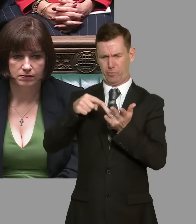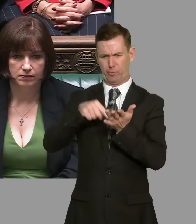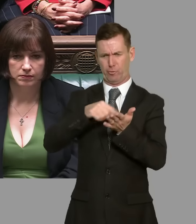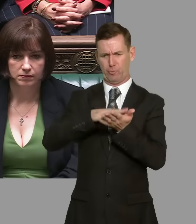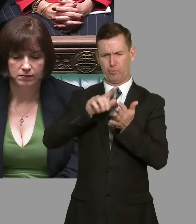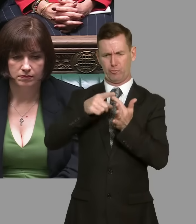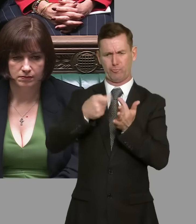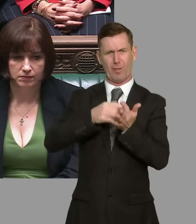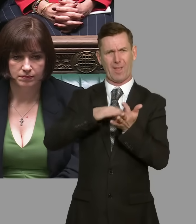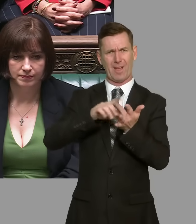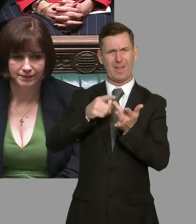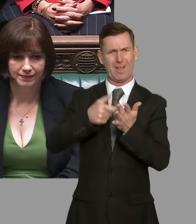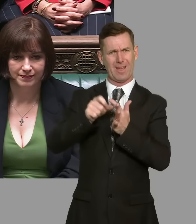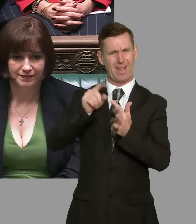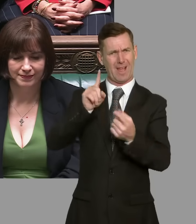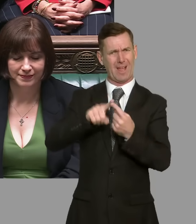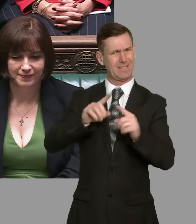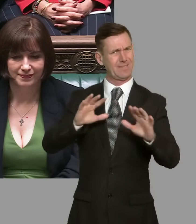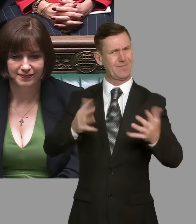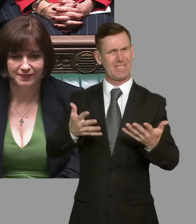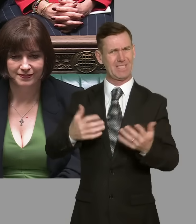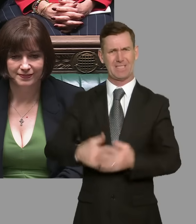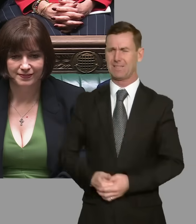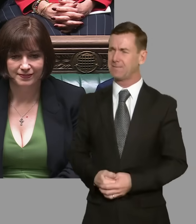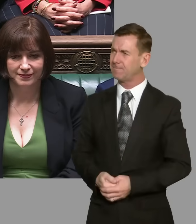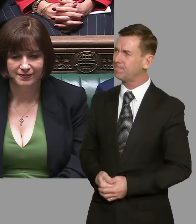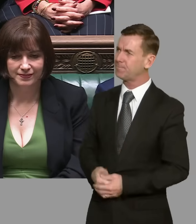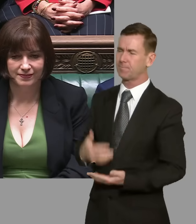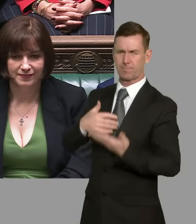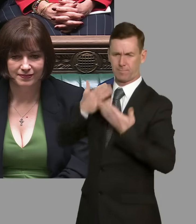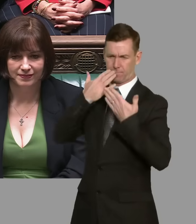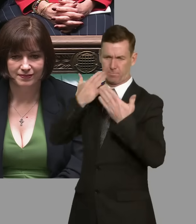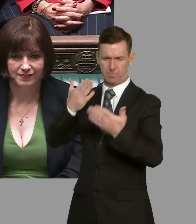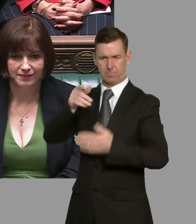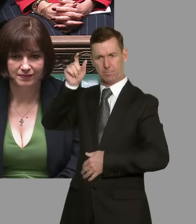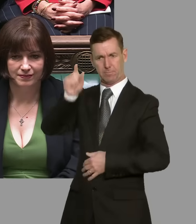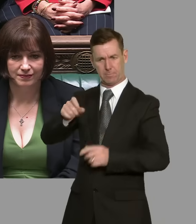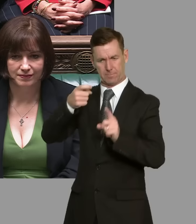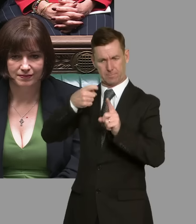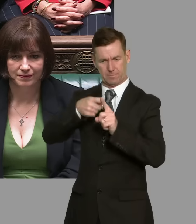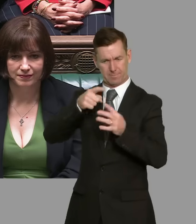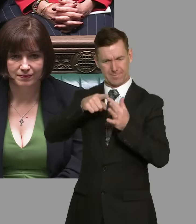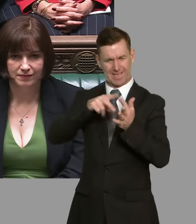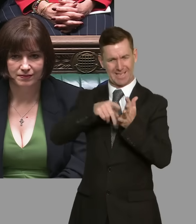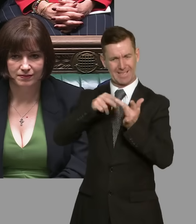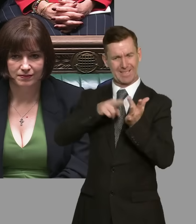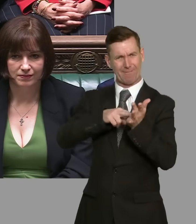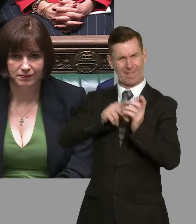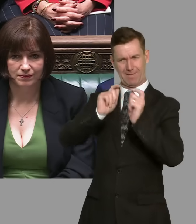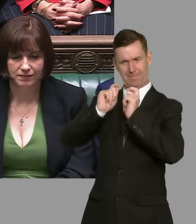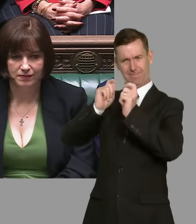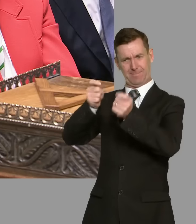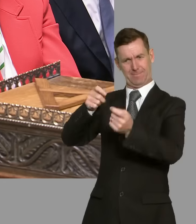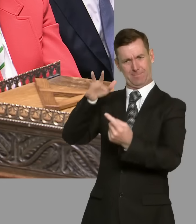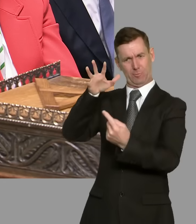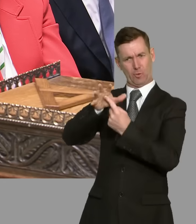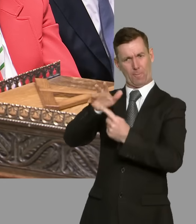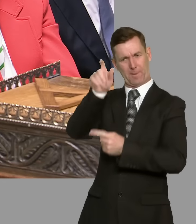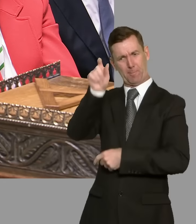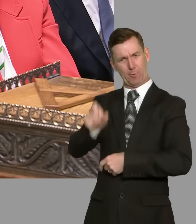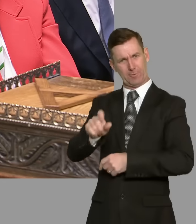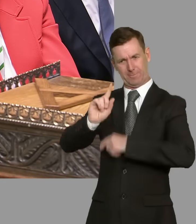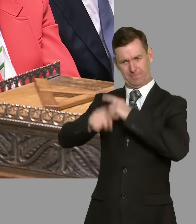working hard to protect our communities? The party opposite decimated local policing and we're restoring it. There will